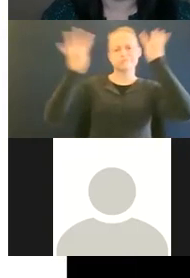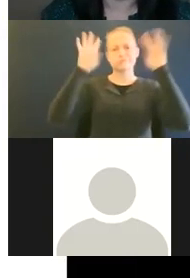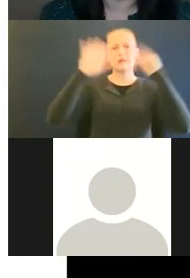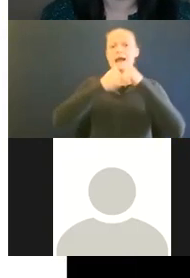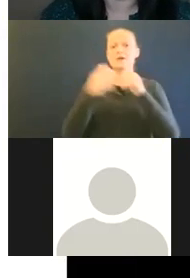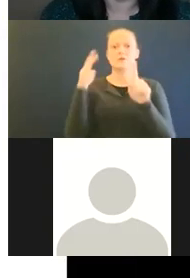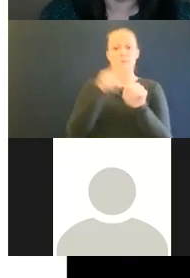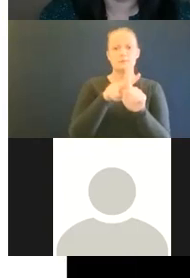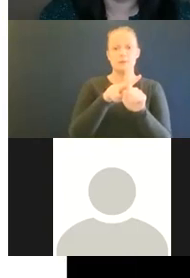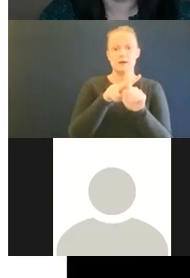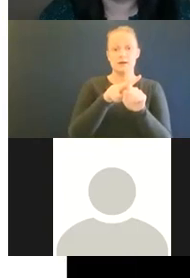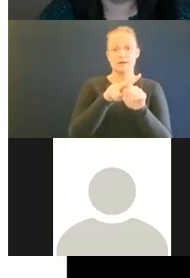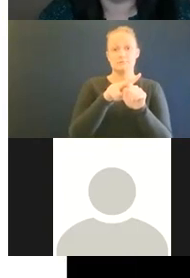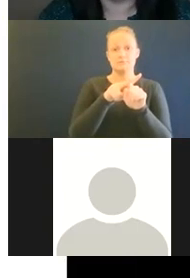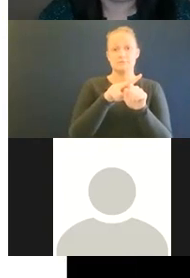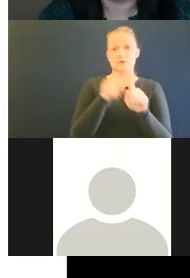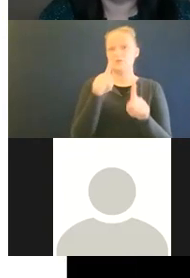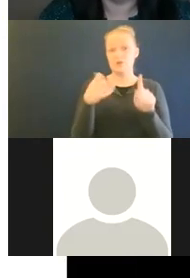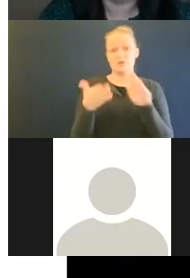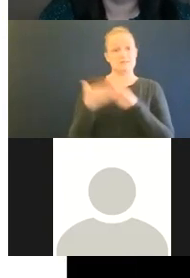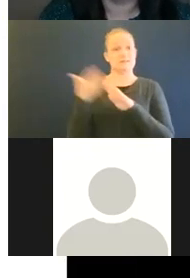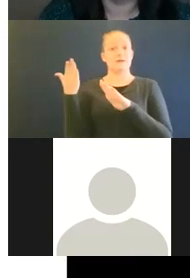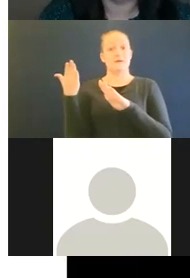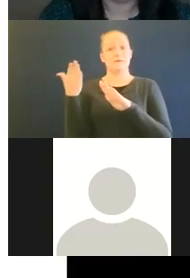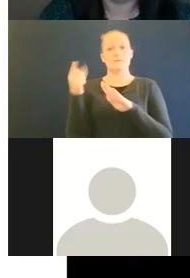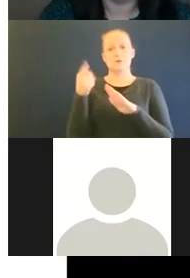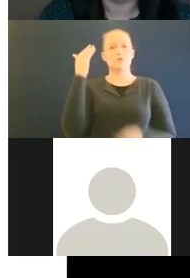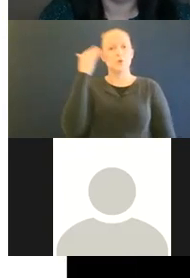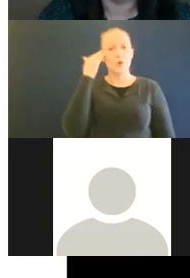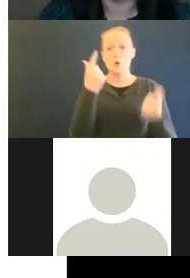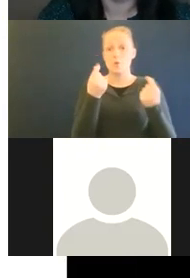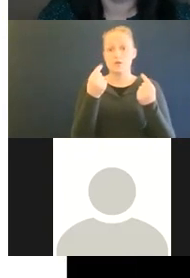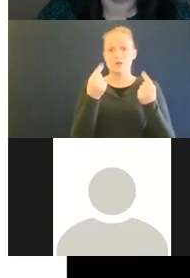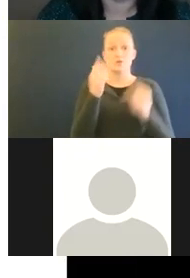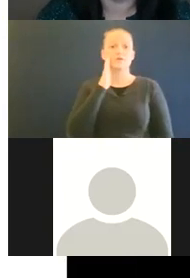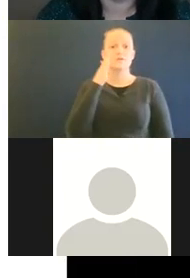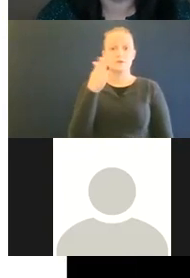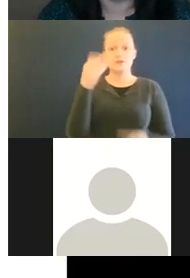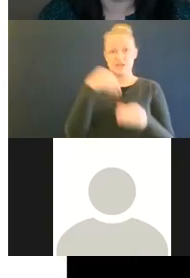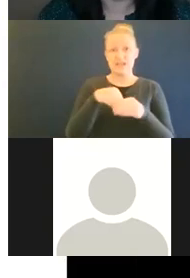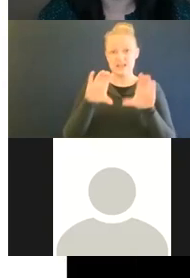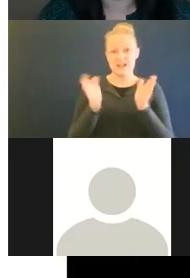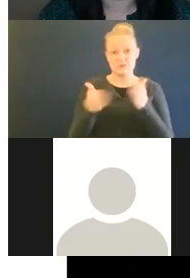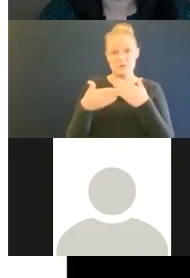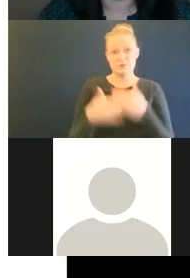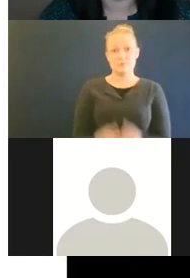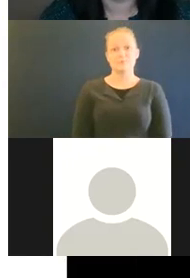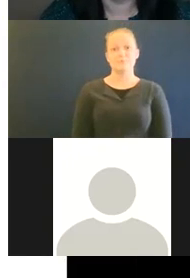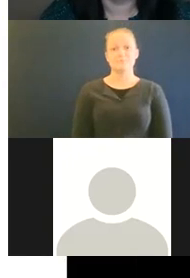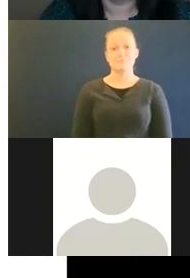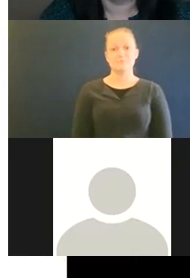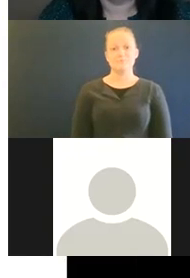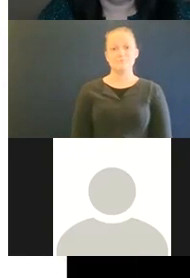those strategies so that when you leave today, you have a plan for going back and implementing some of the things that we're going to talk about.